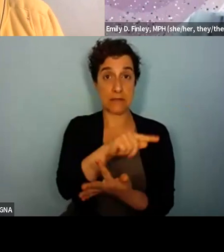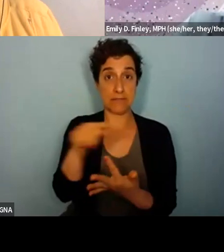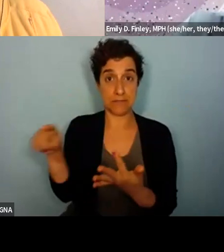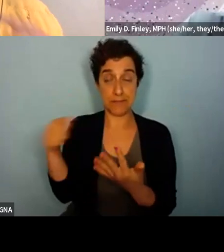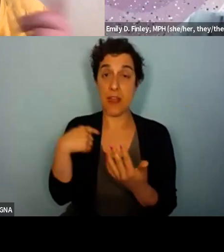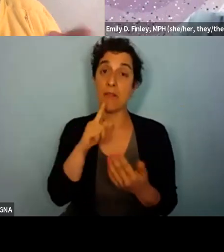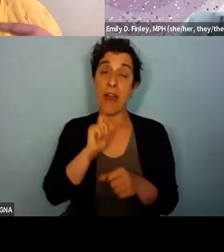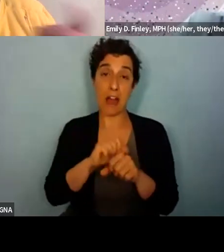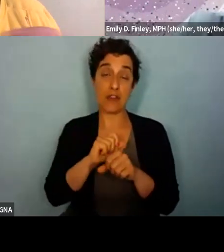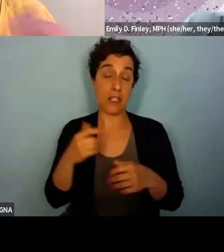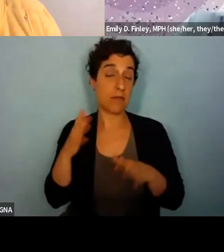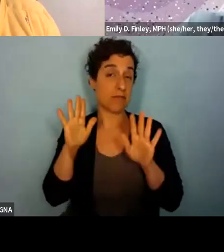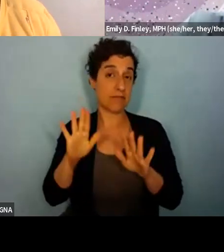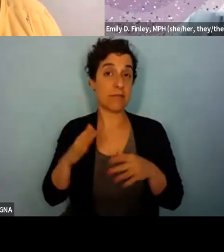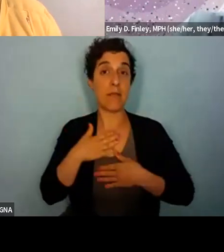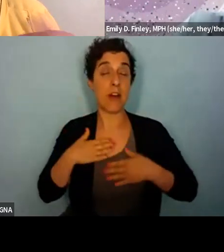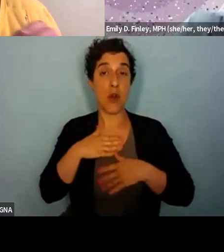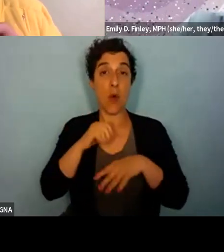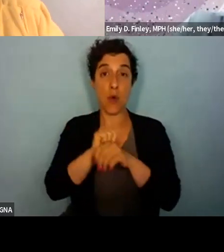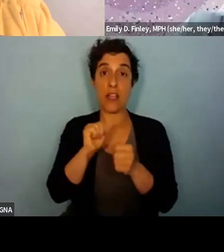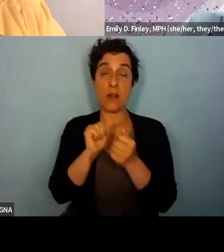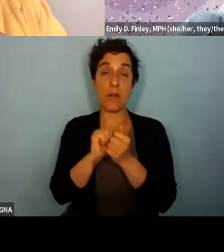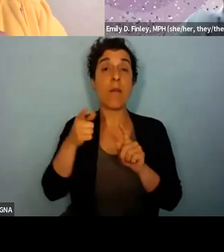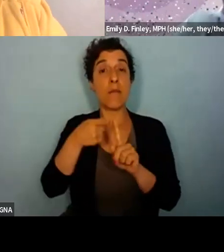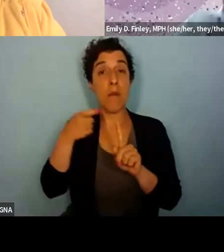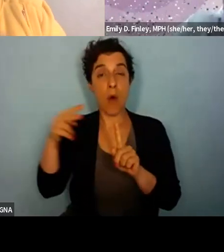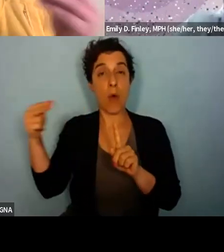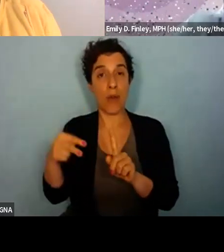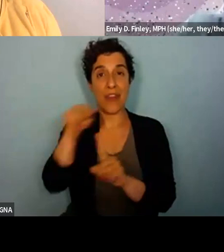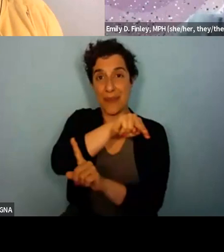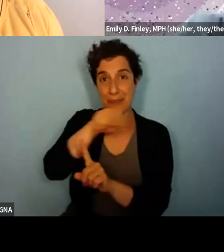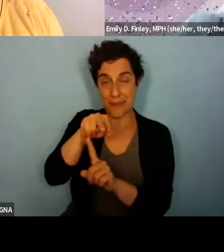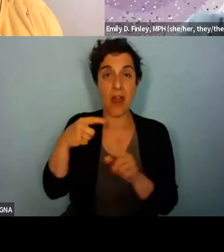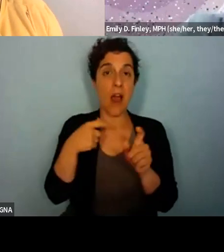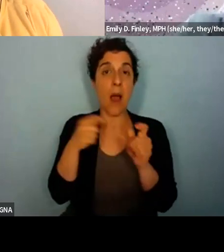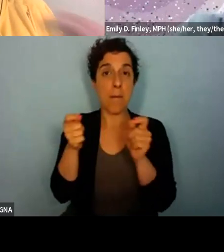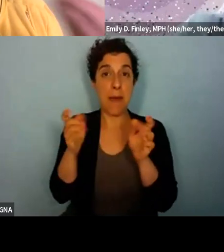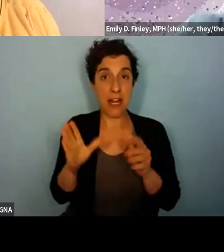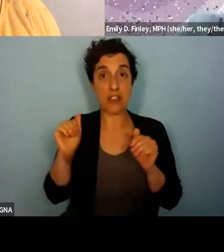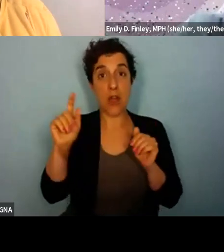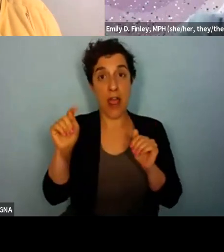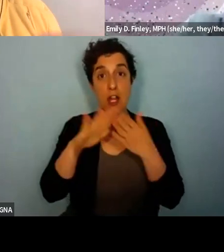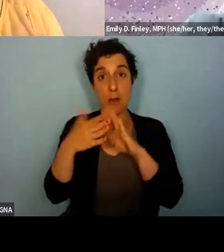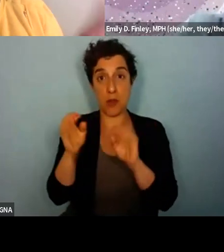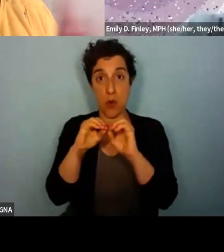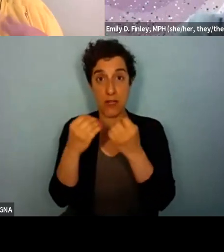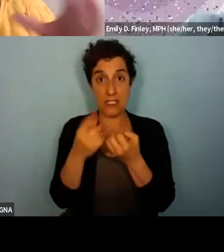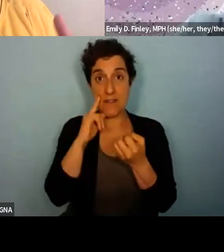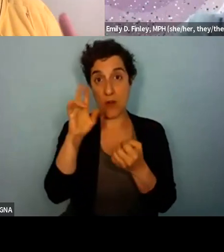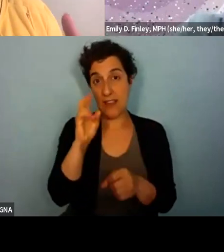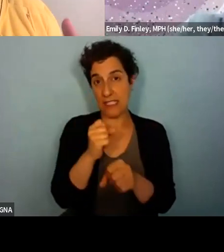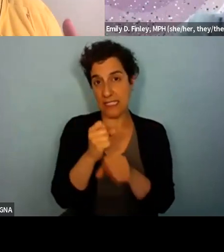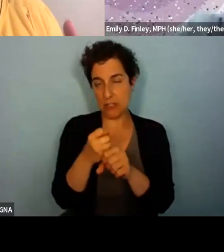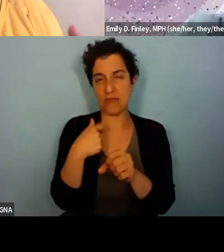the pleasure of working from both sides. I was a manager at a community organization for 7 years, so I've been on